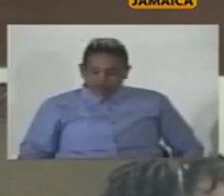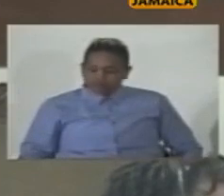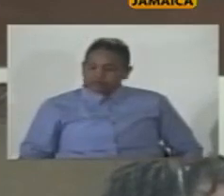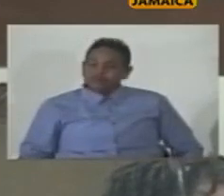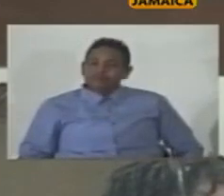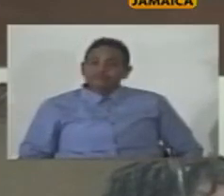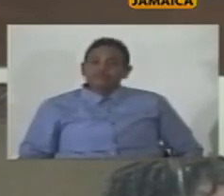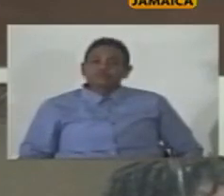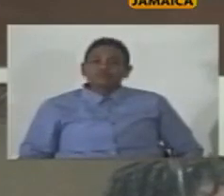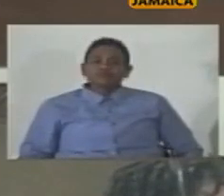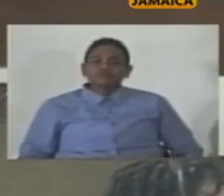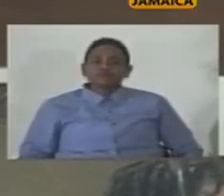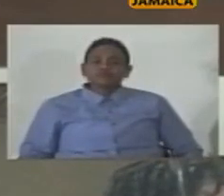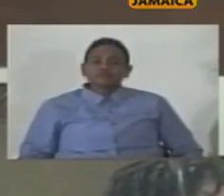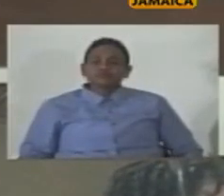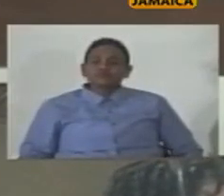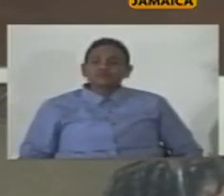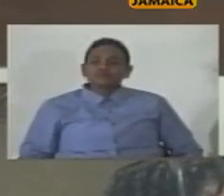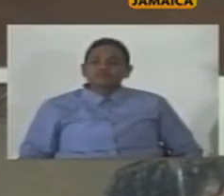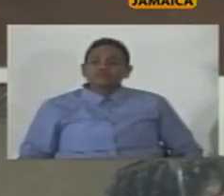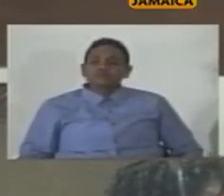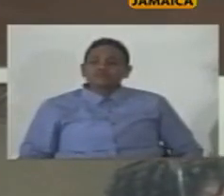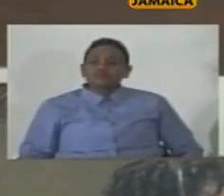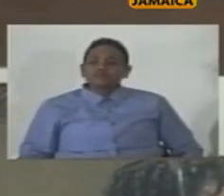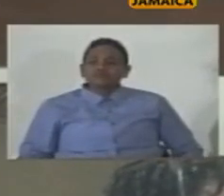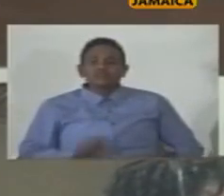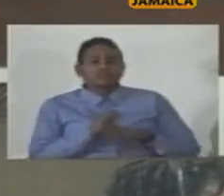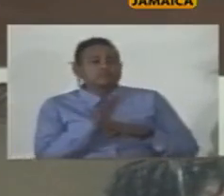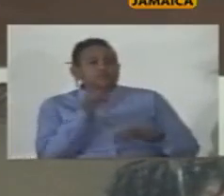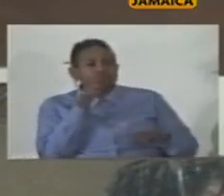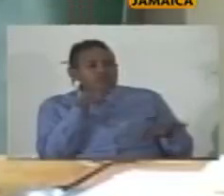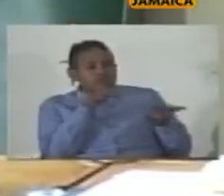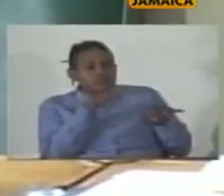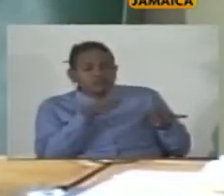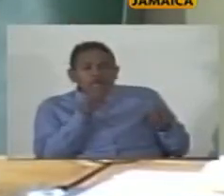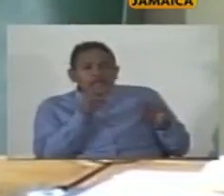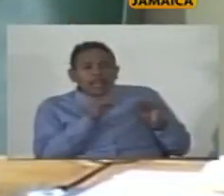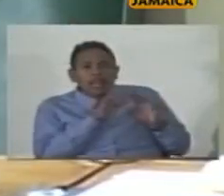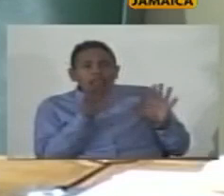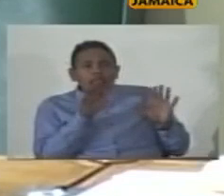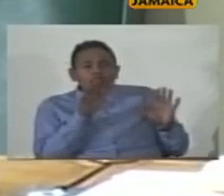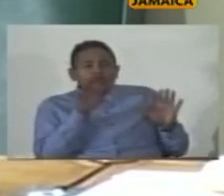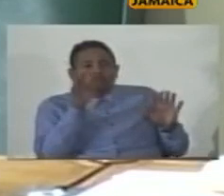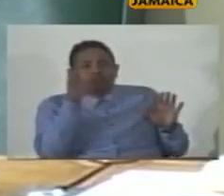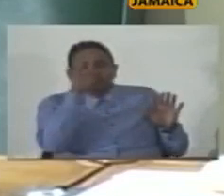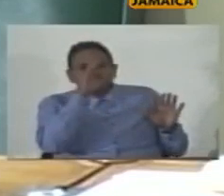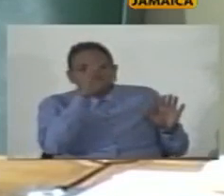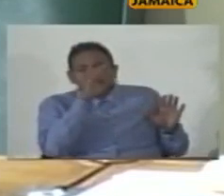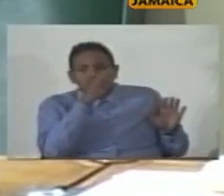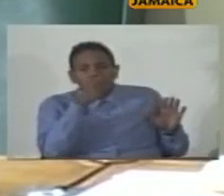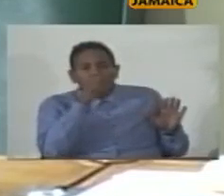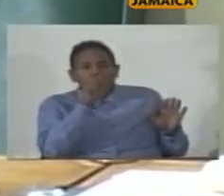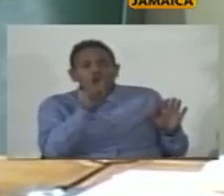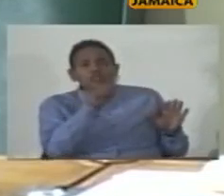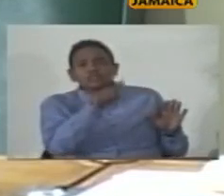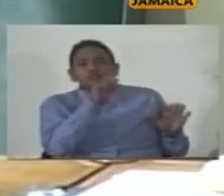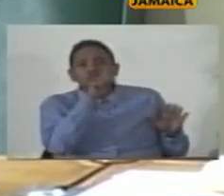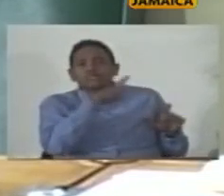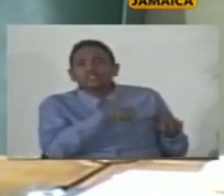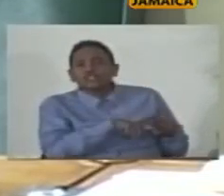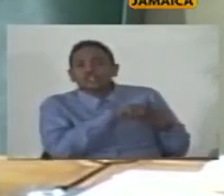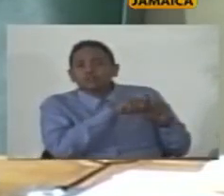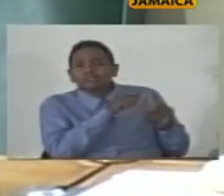has outlined a case which is a clear witch hunt. They have suspended